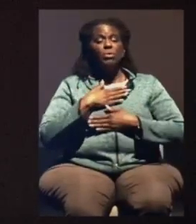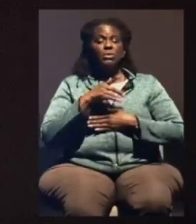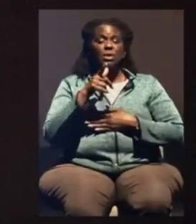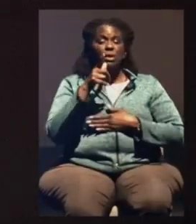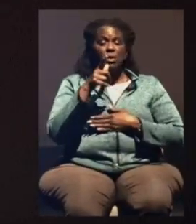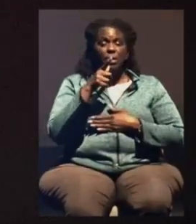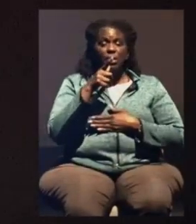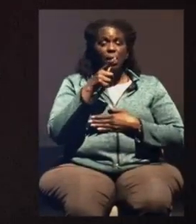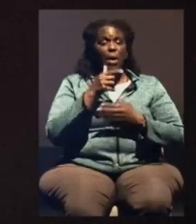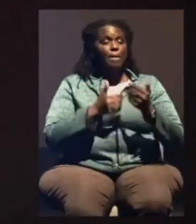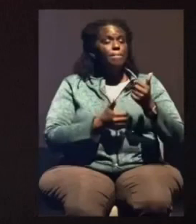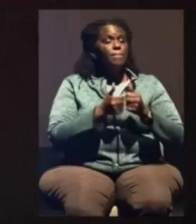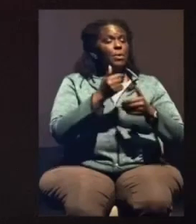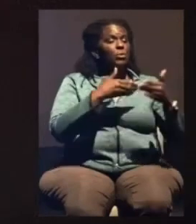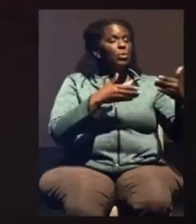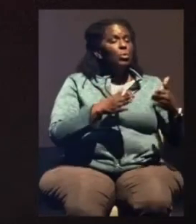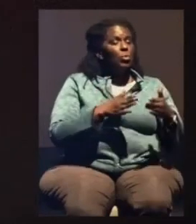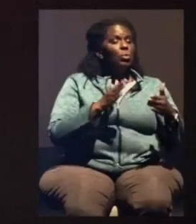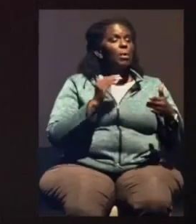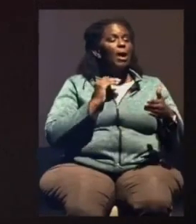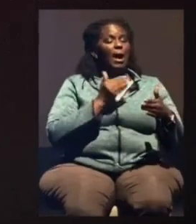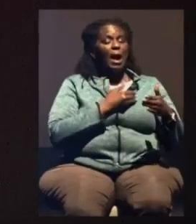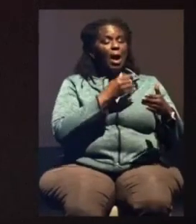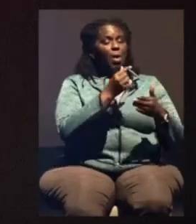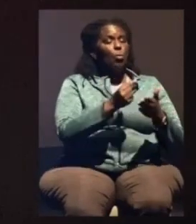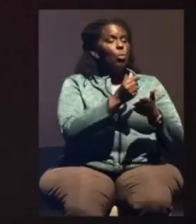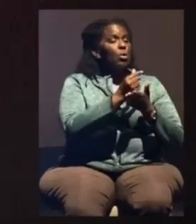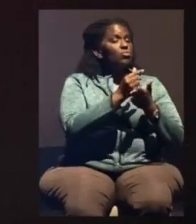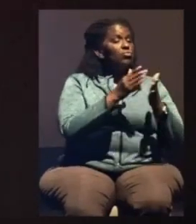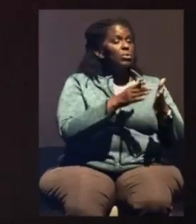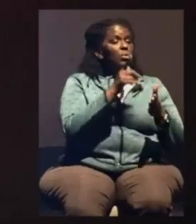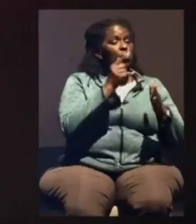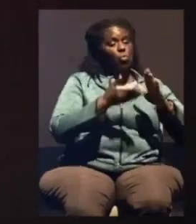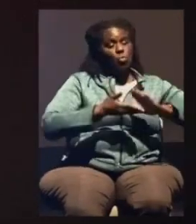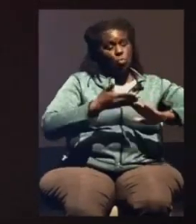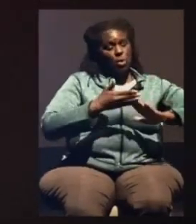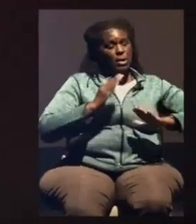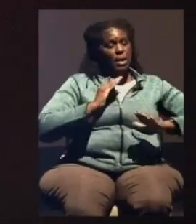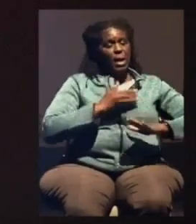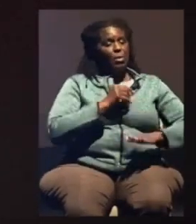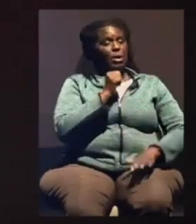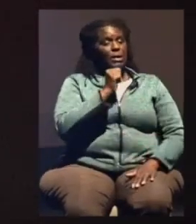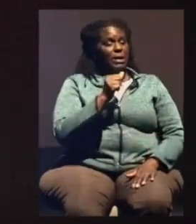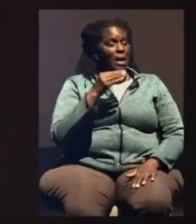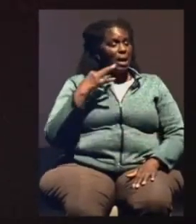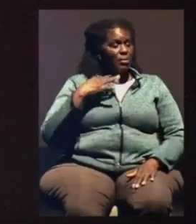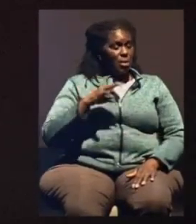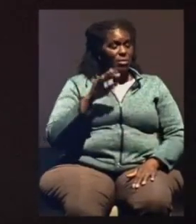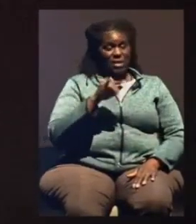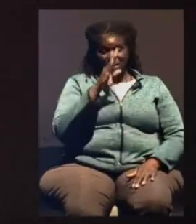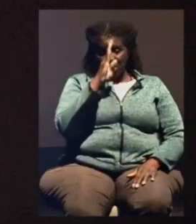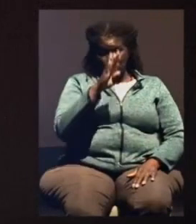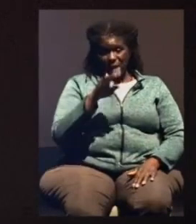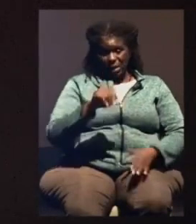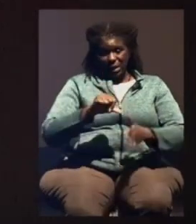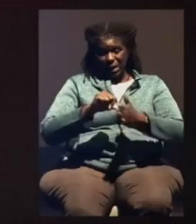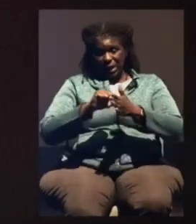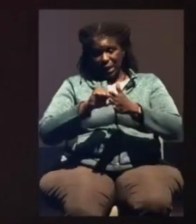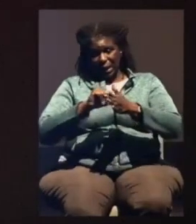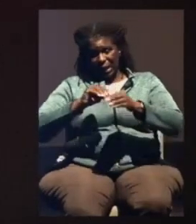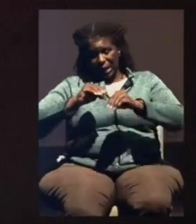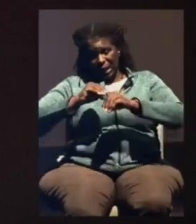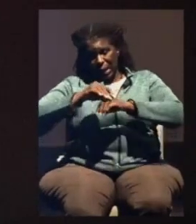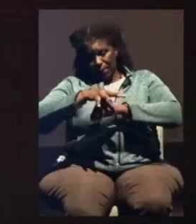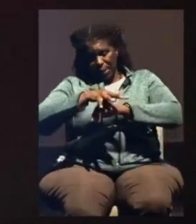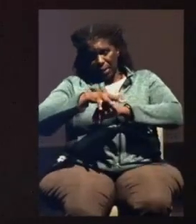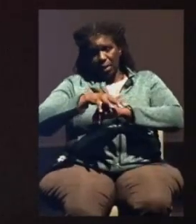half of the room is full of U of R graduates running our nonprofits. So that's a direct impact. So I